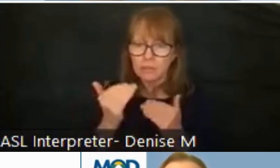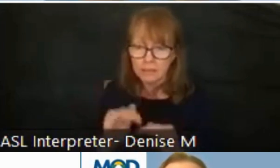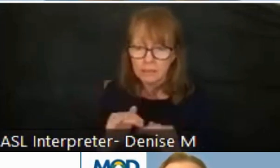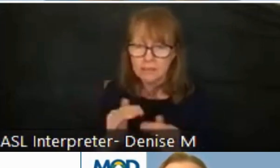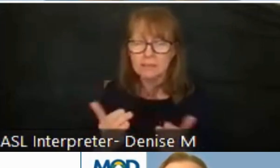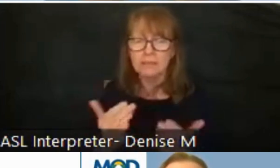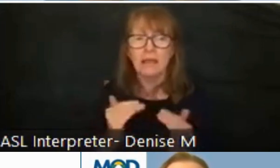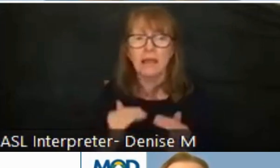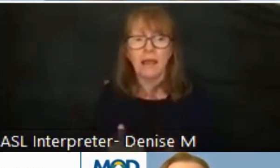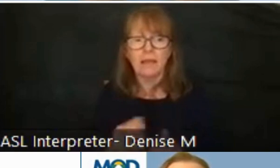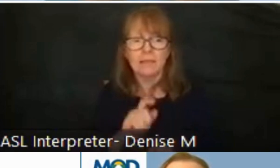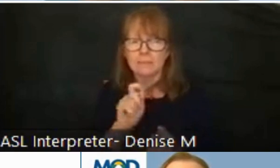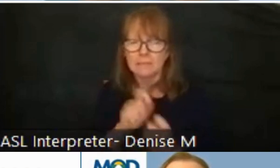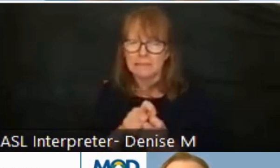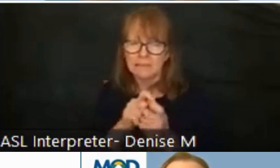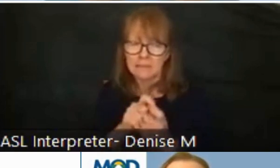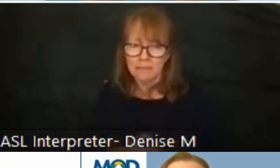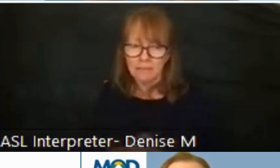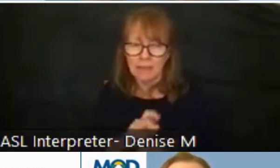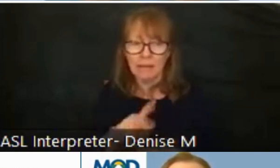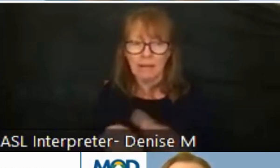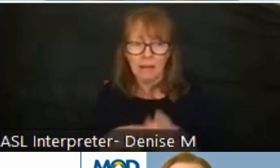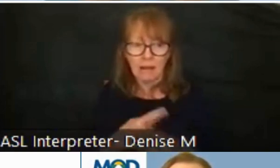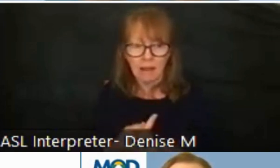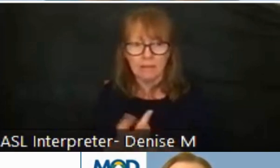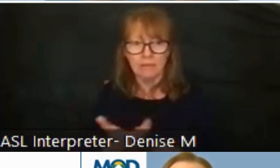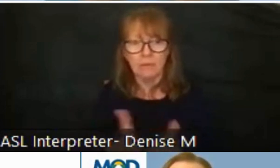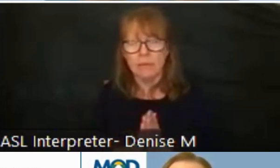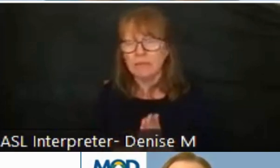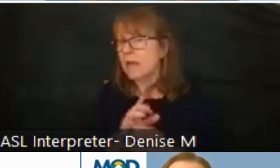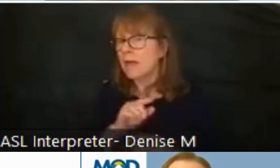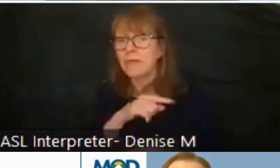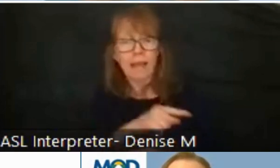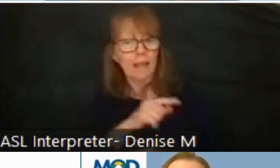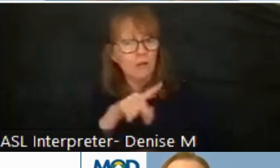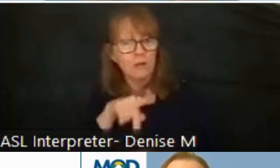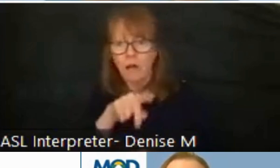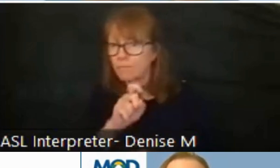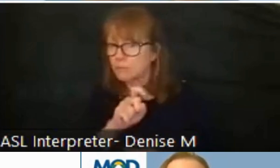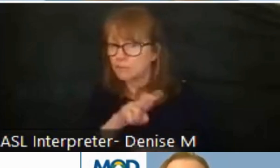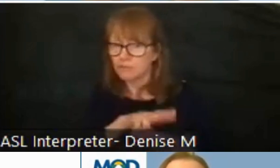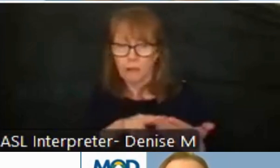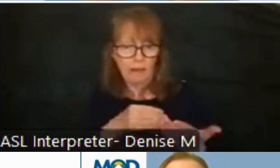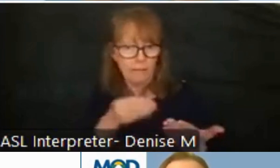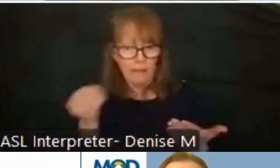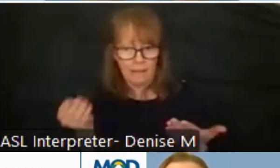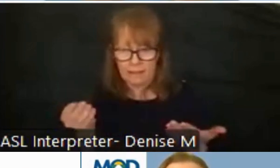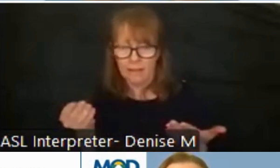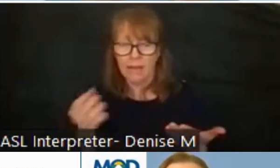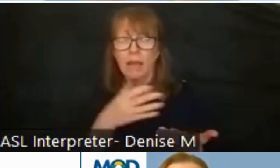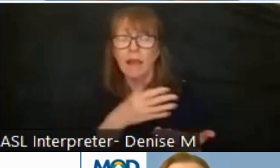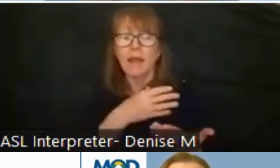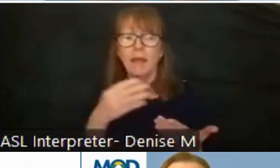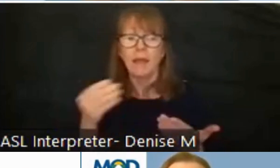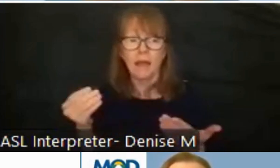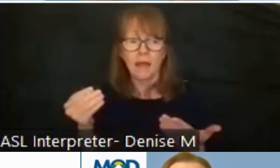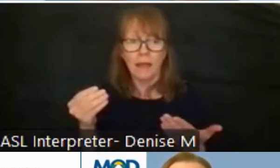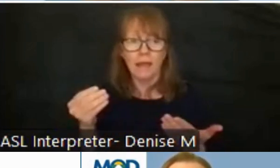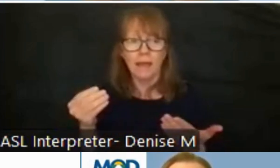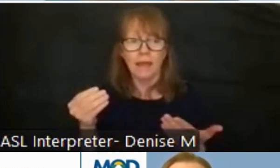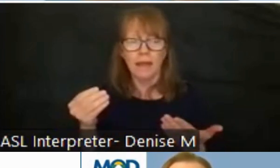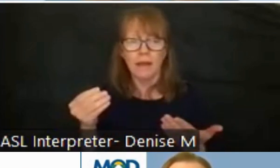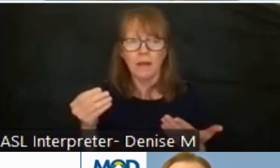accommodation requested. Do note that they are not prescribing the accommodation and they are not saying that the RA